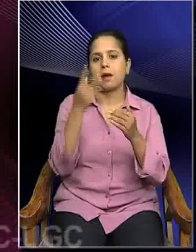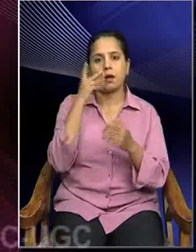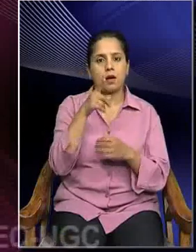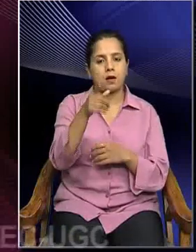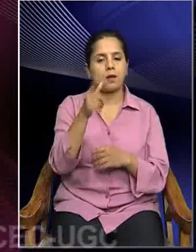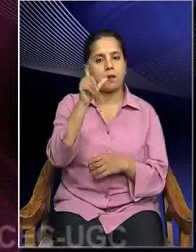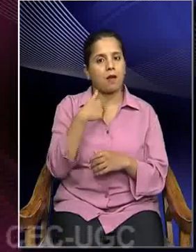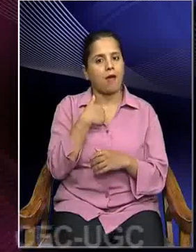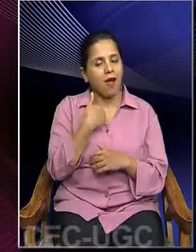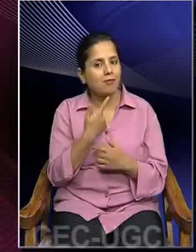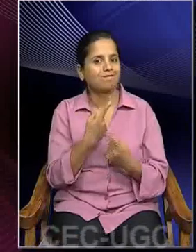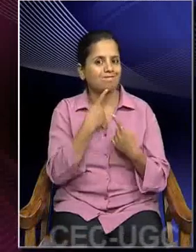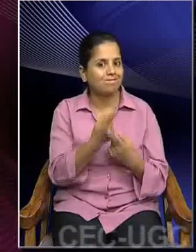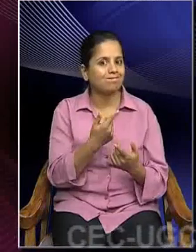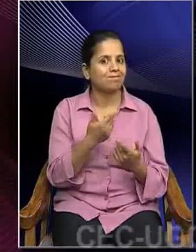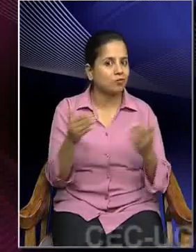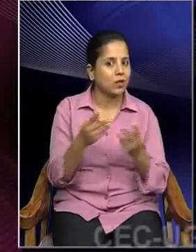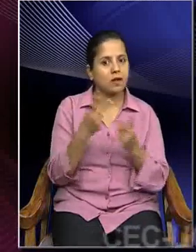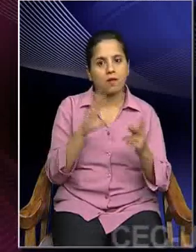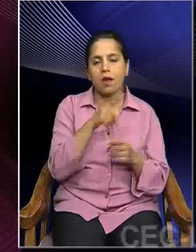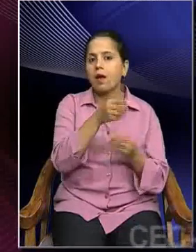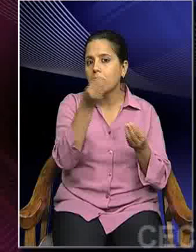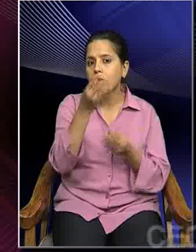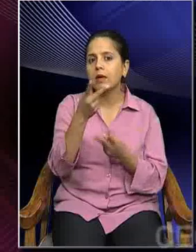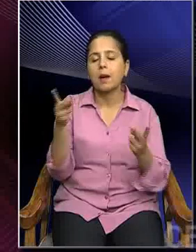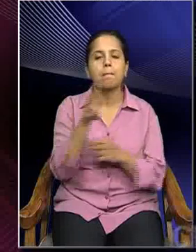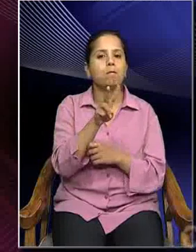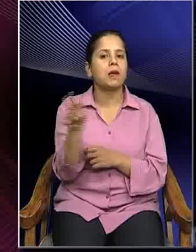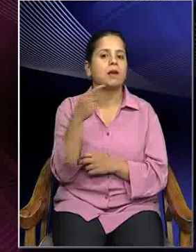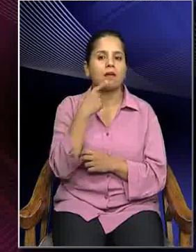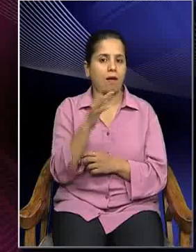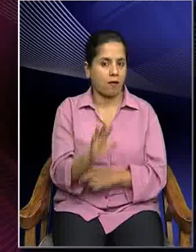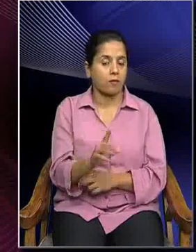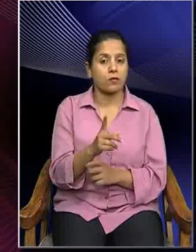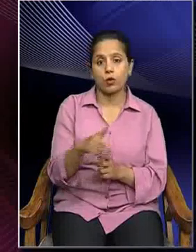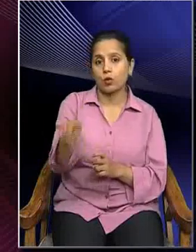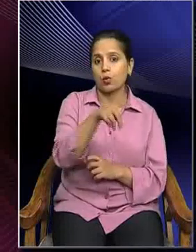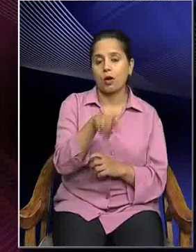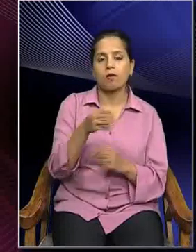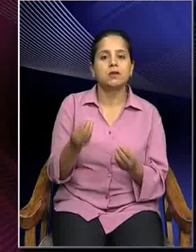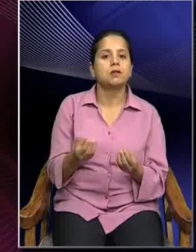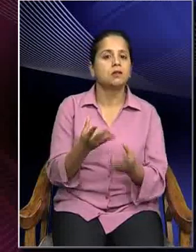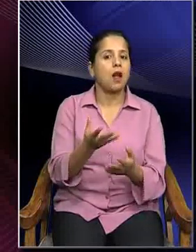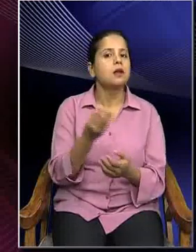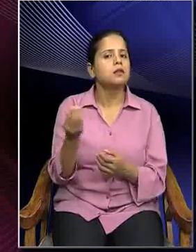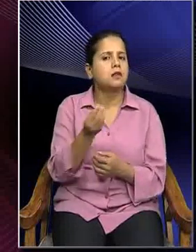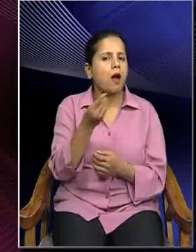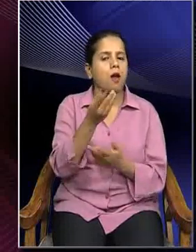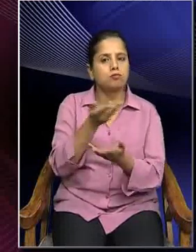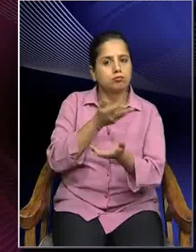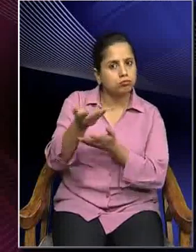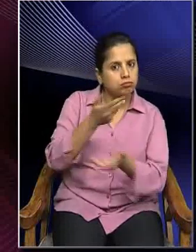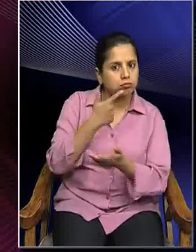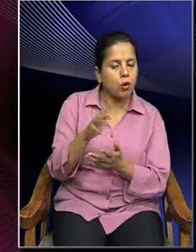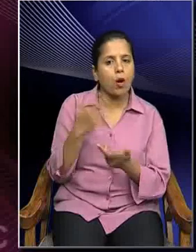the person, and that conveys a meaning that you are going to start a certain conversation or